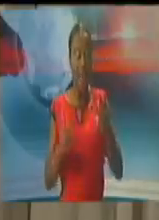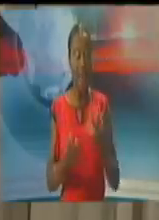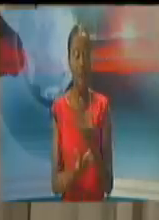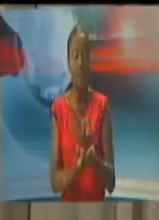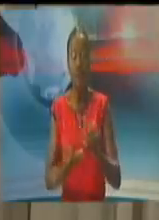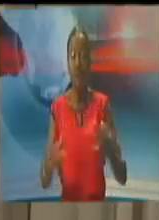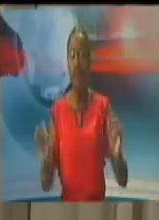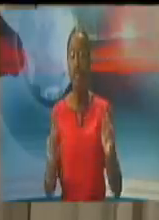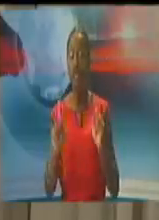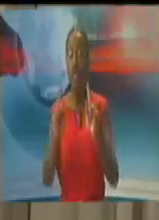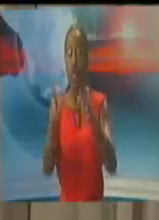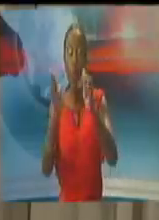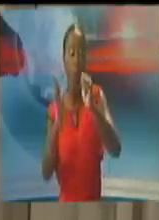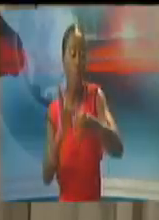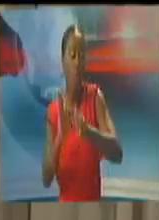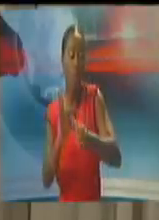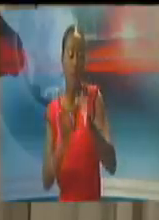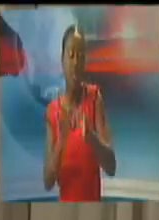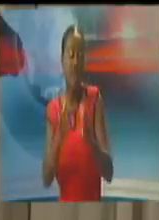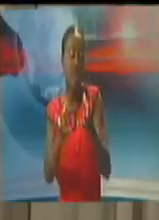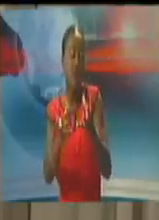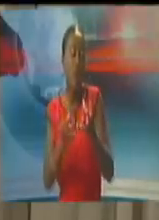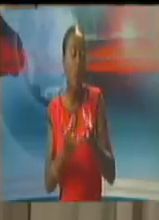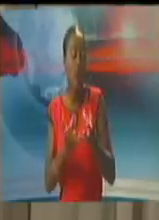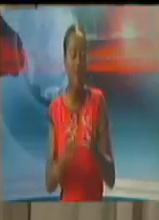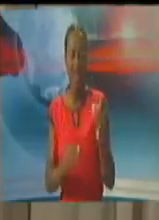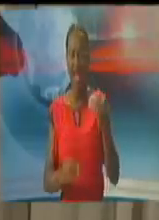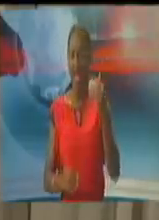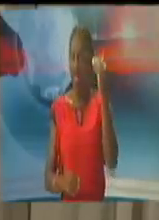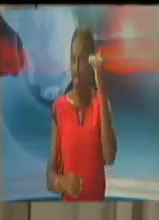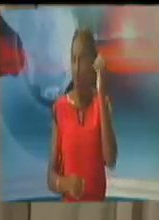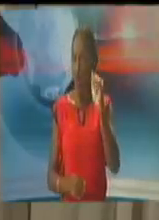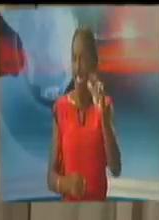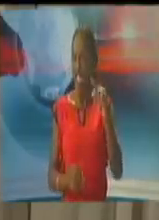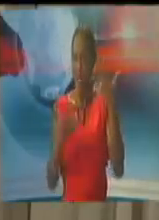know the Honorable Attorney General has already responded on behalf of the state.